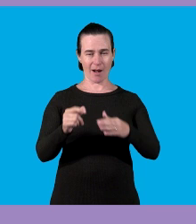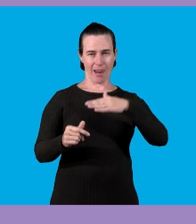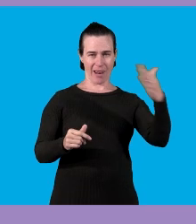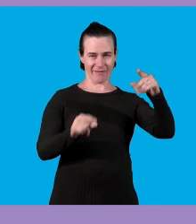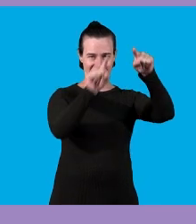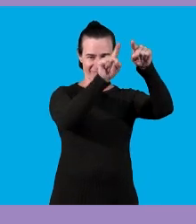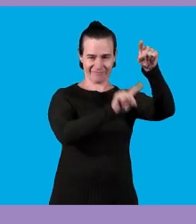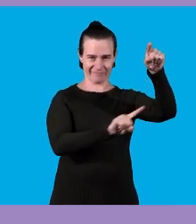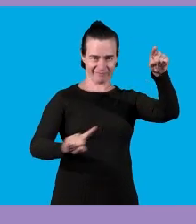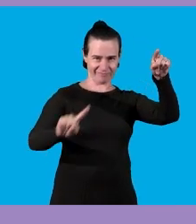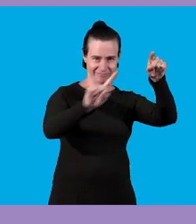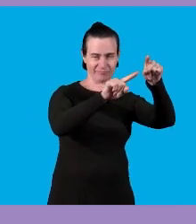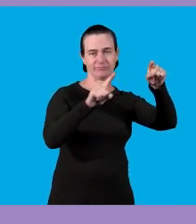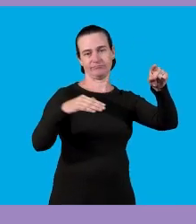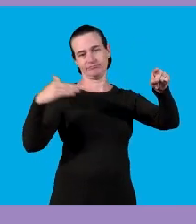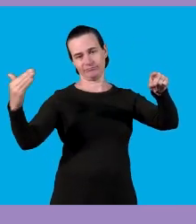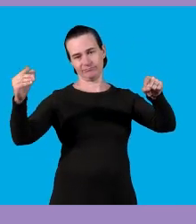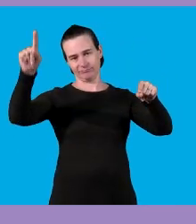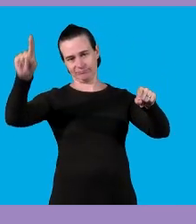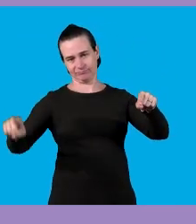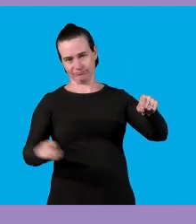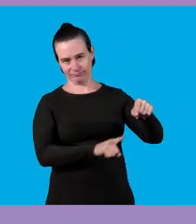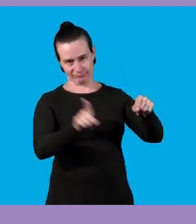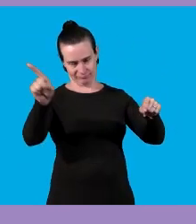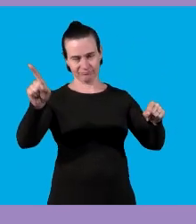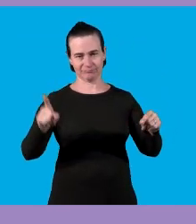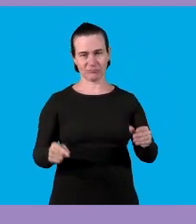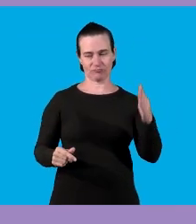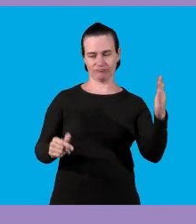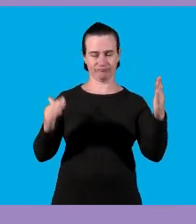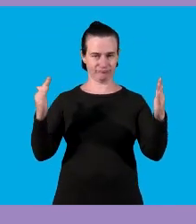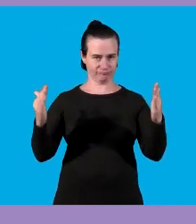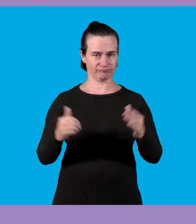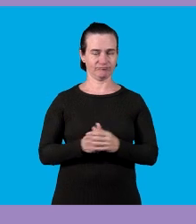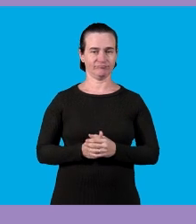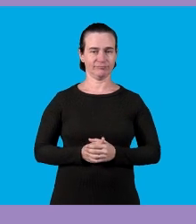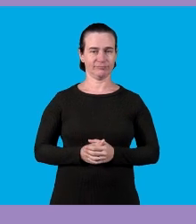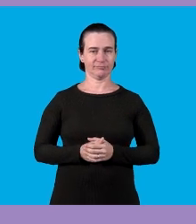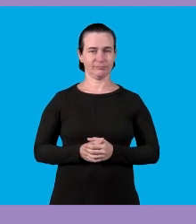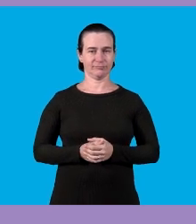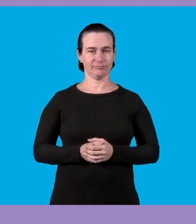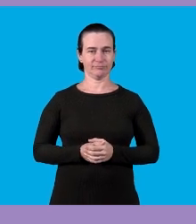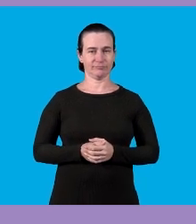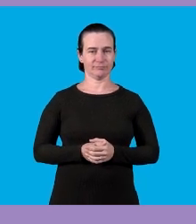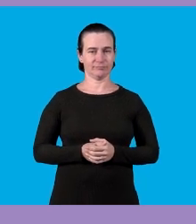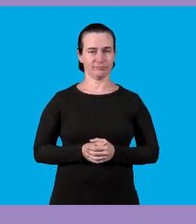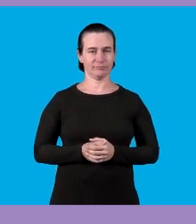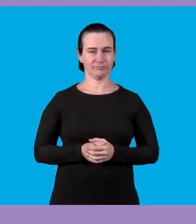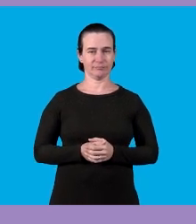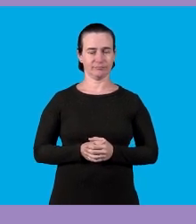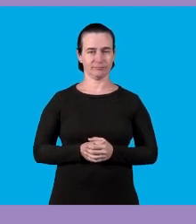left bottom and the other one is at the right bottom of that figure that we have there.